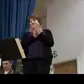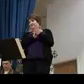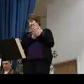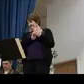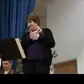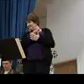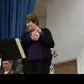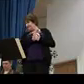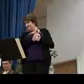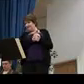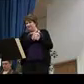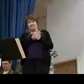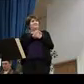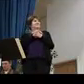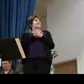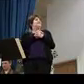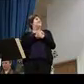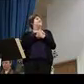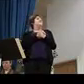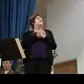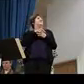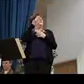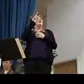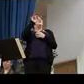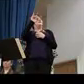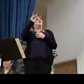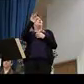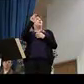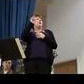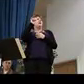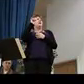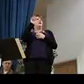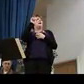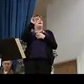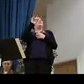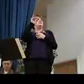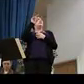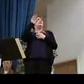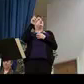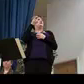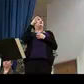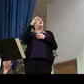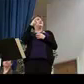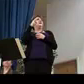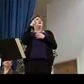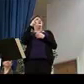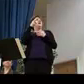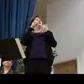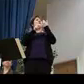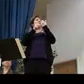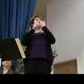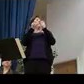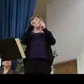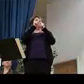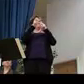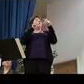Victoria L. Antich, Associate of Applied Science, Dental Hygiene Honors.